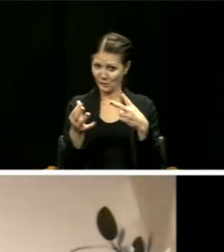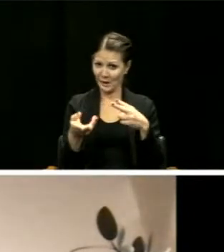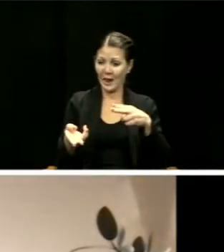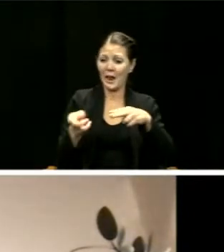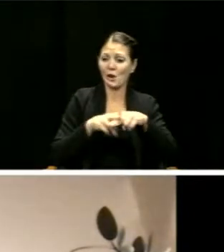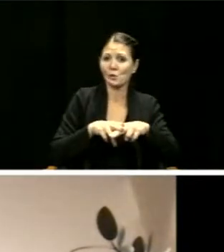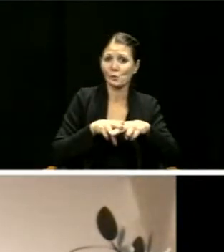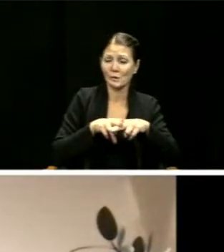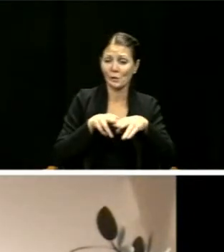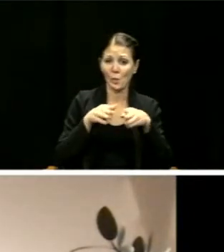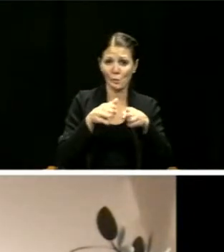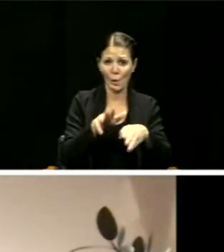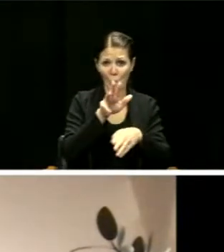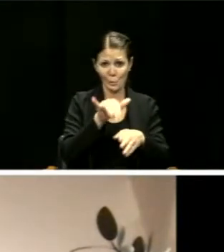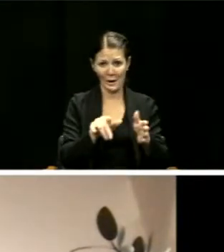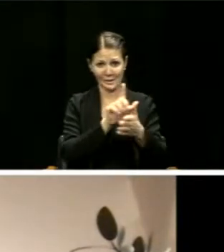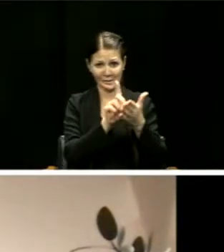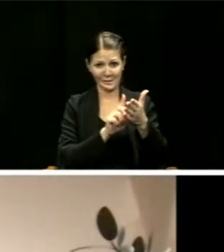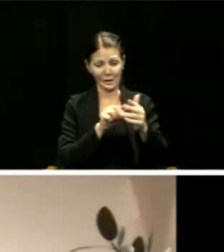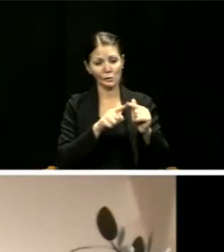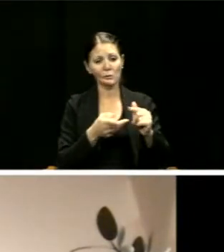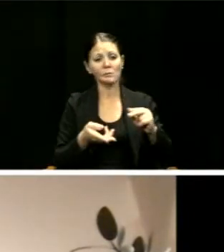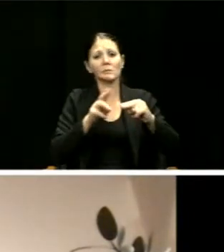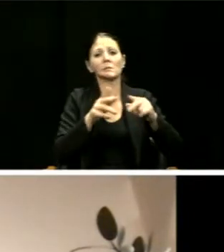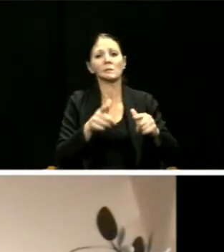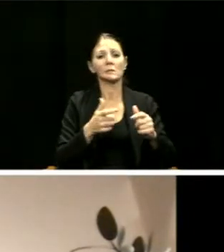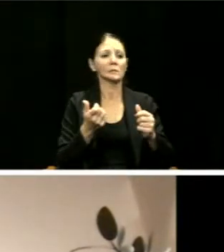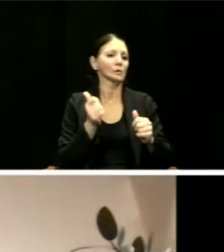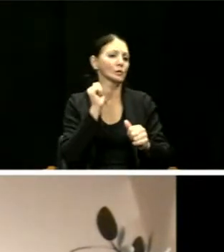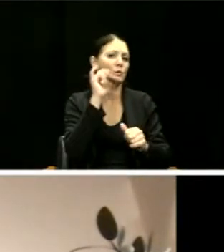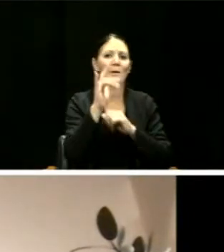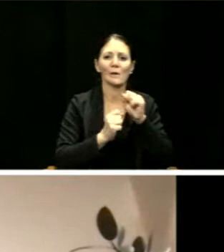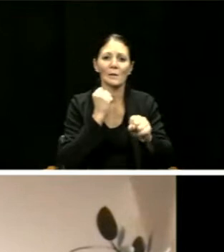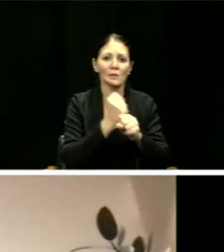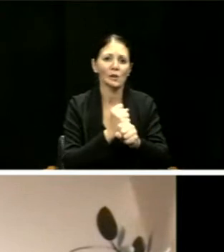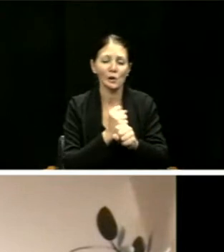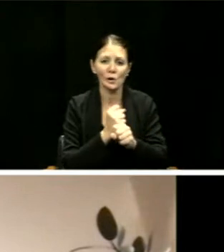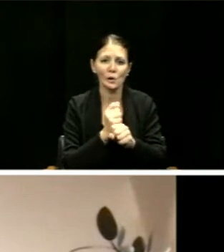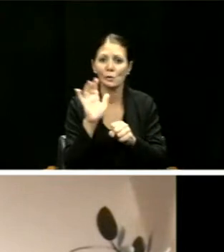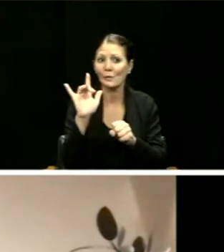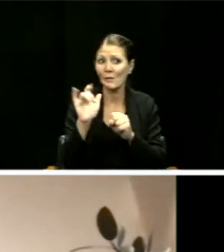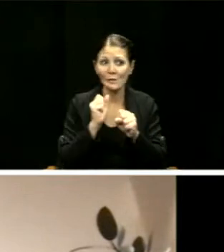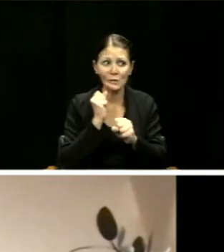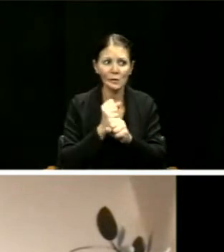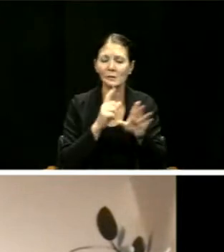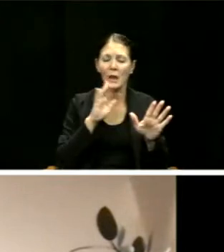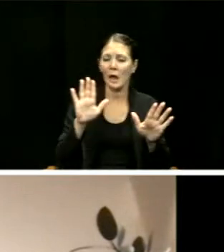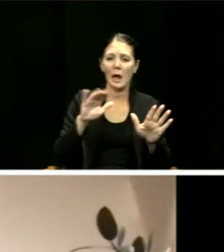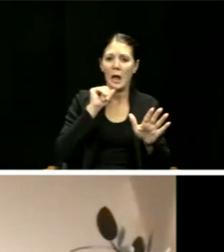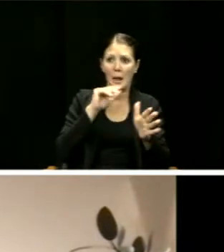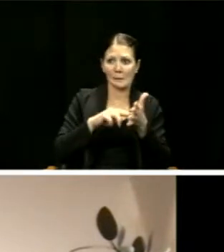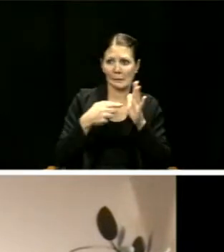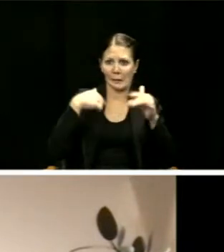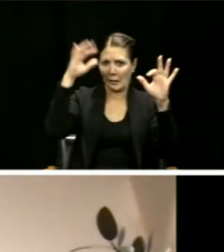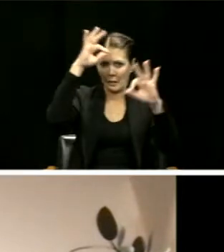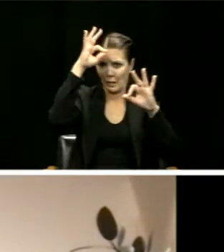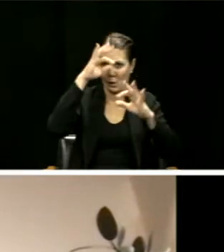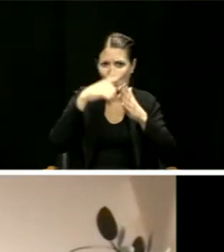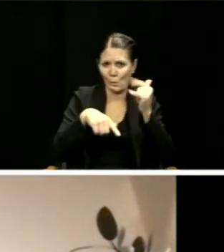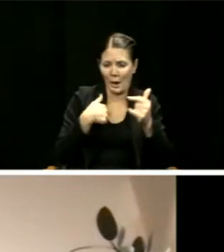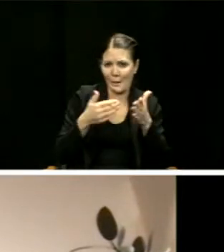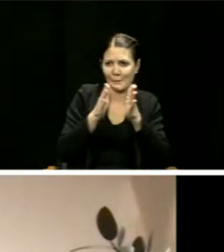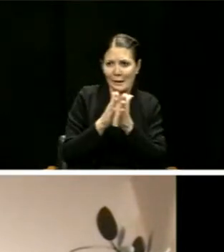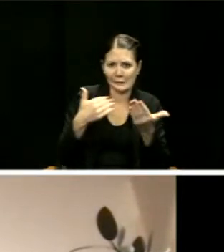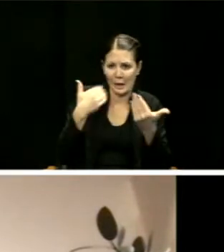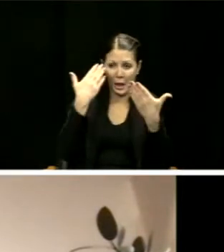increase the roadway designs to a larger, to a 20, for example, a 25-year? And I forgive me for not knowing exactly what I'm asking here. I don't know